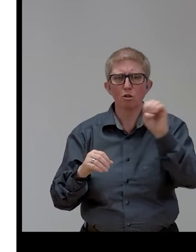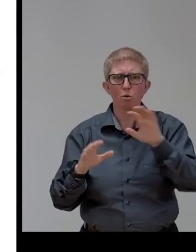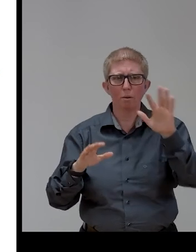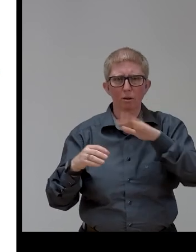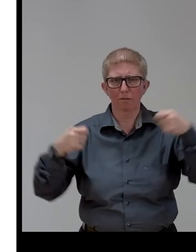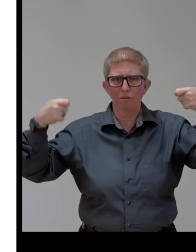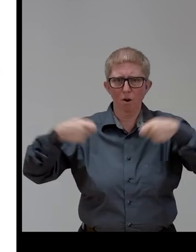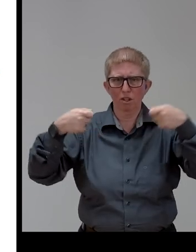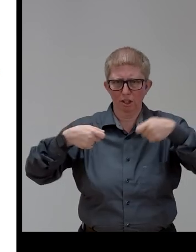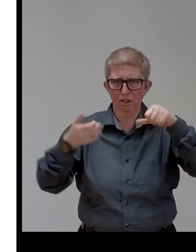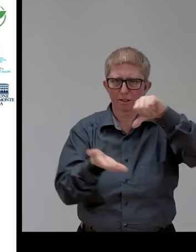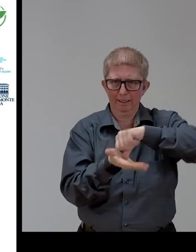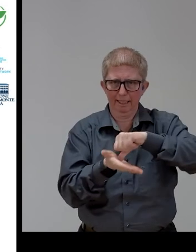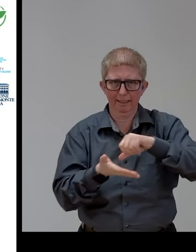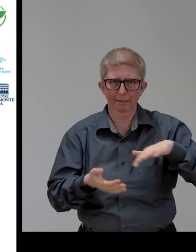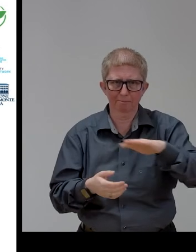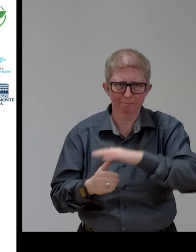slide, please.